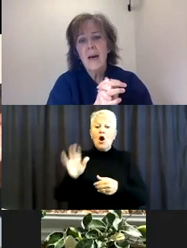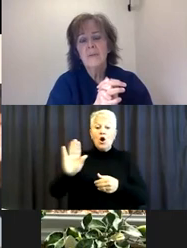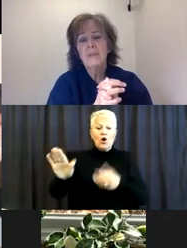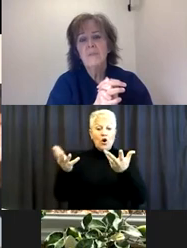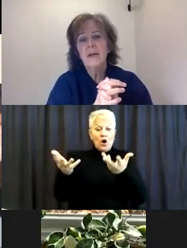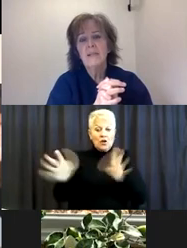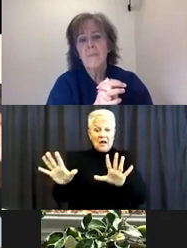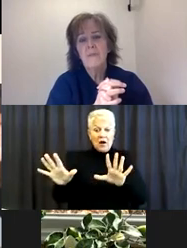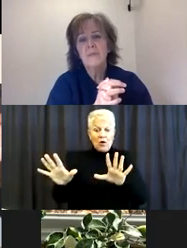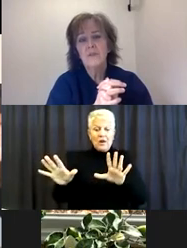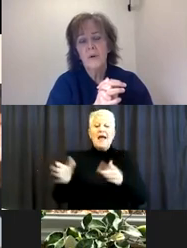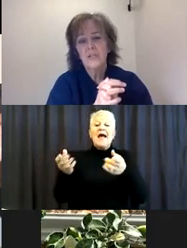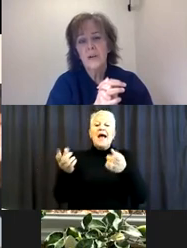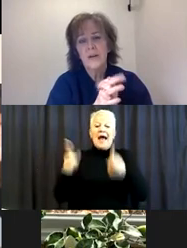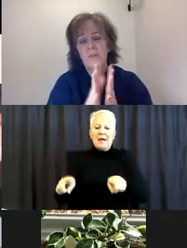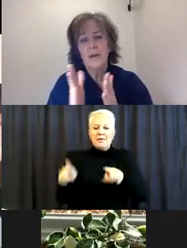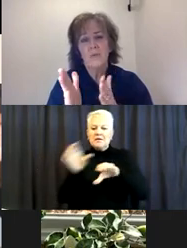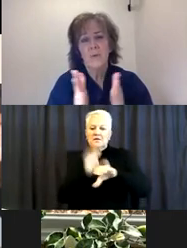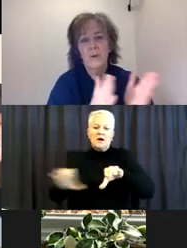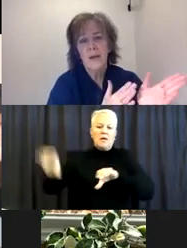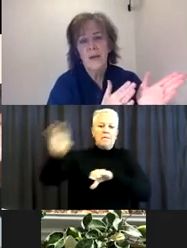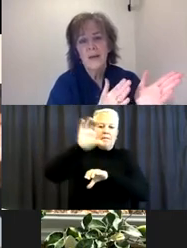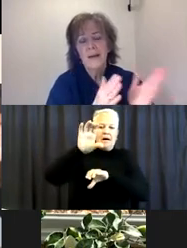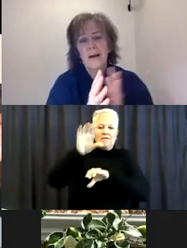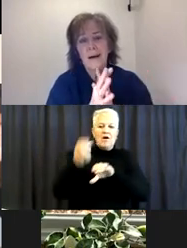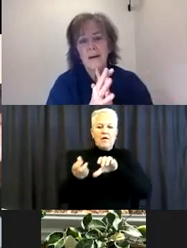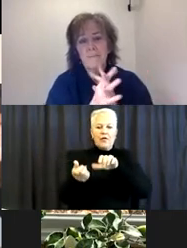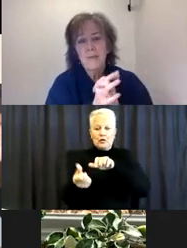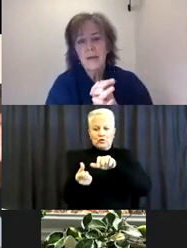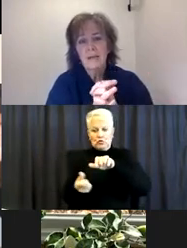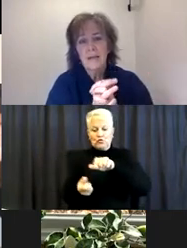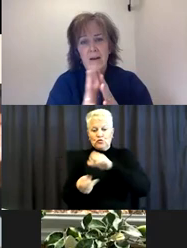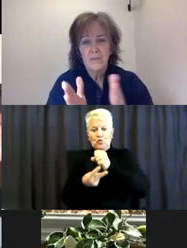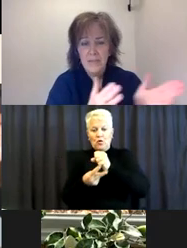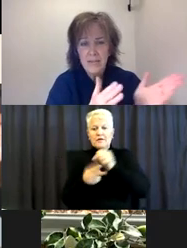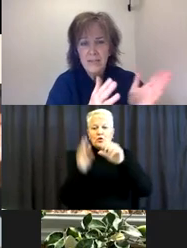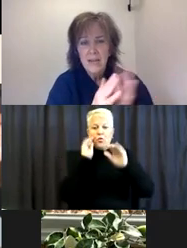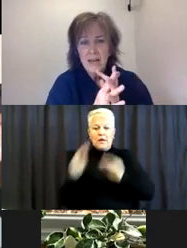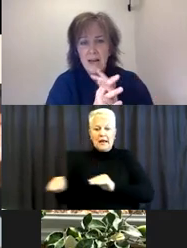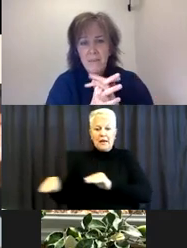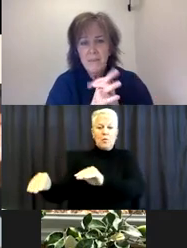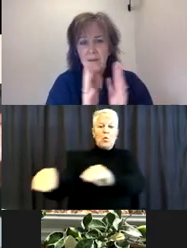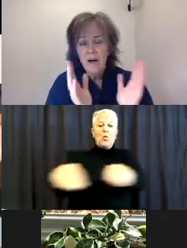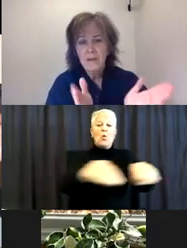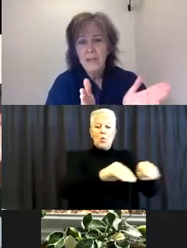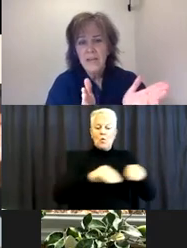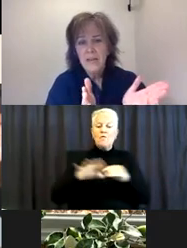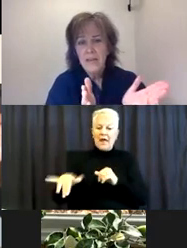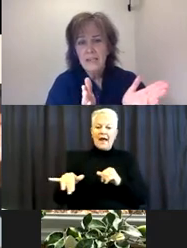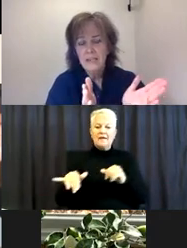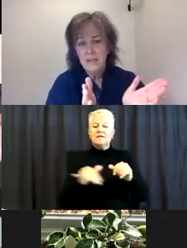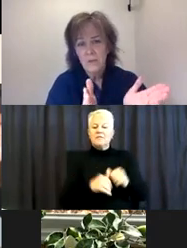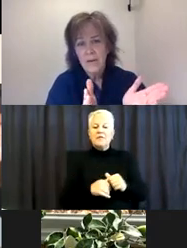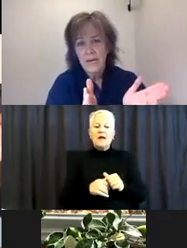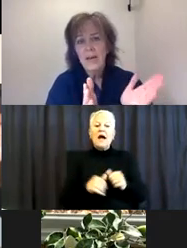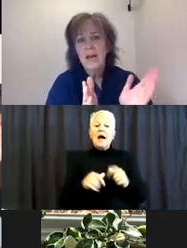done happens to be on top of her storage area that we can roll away and get out of sight. But the all done